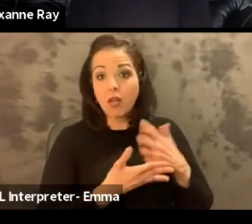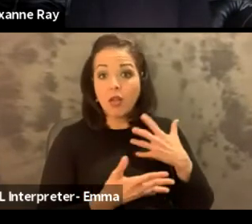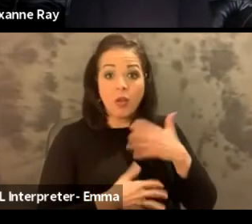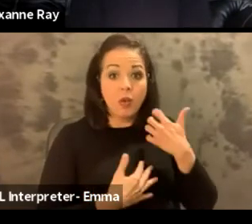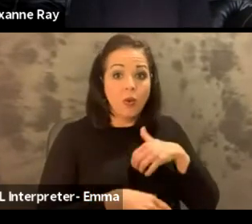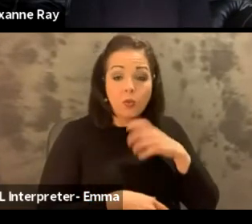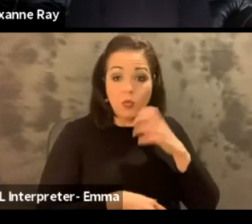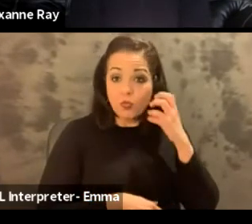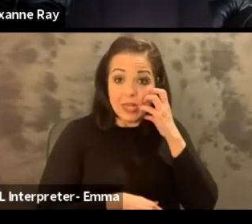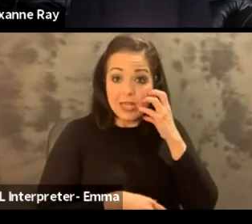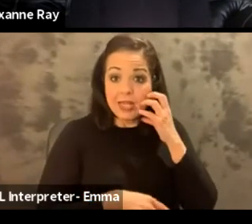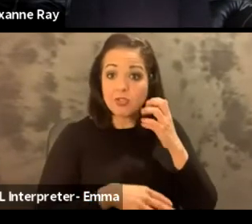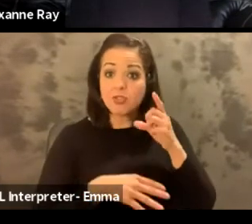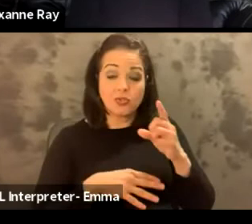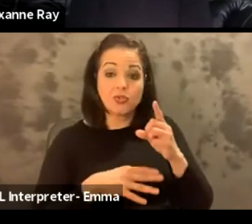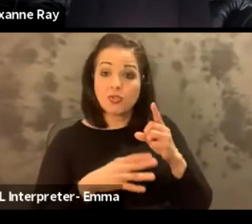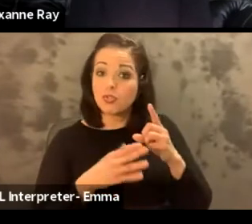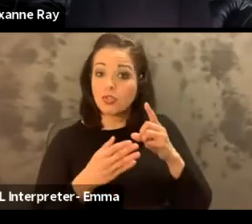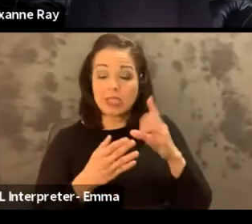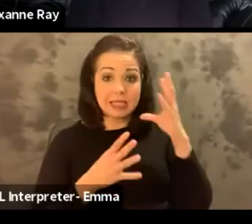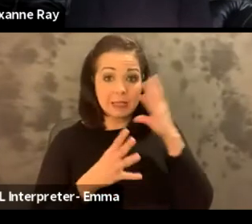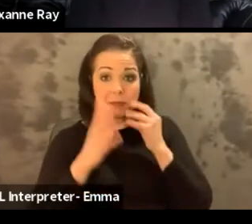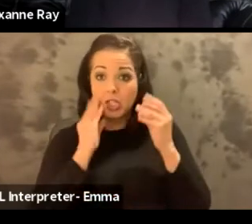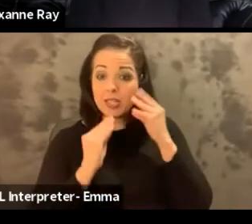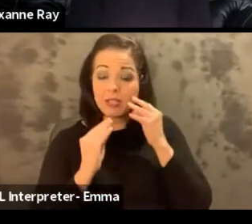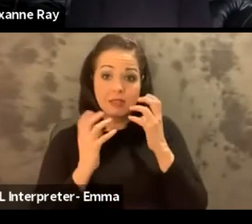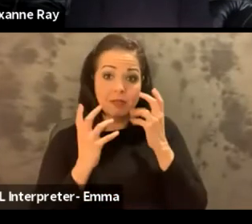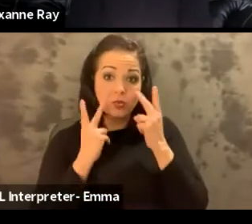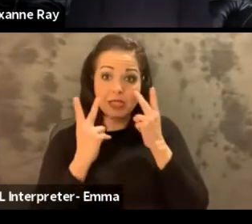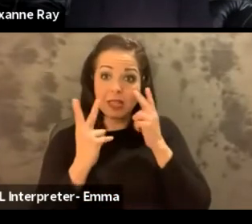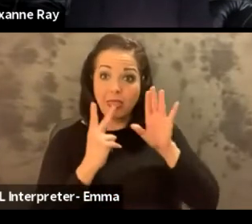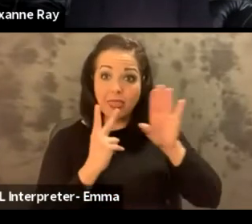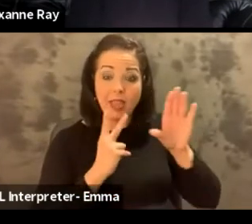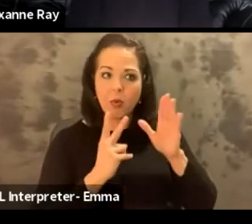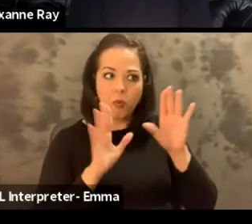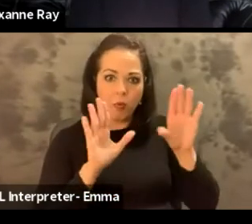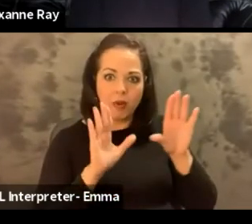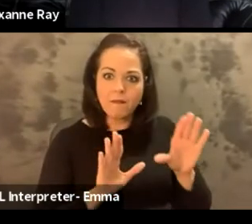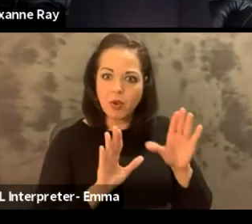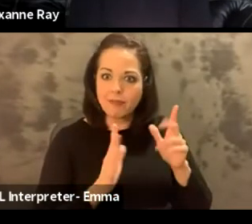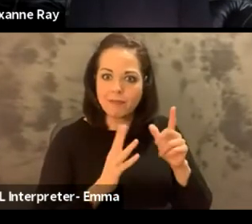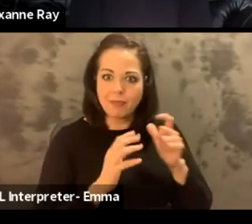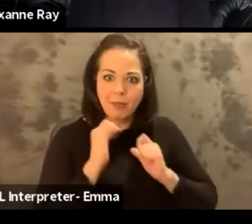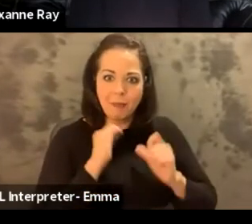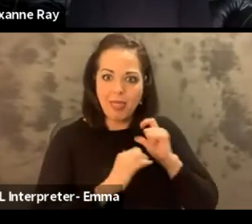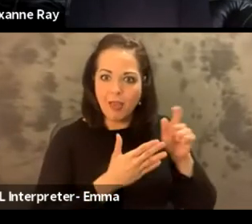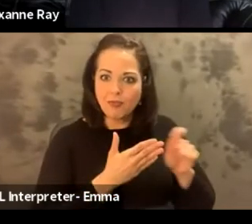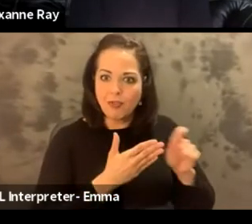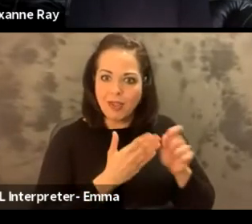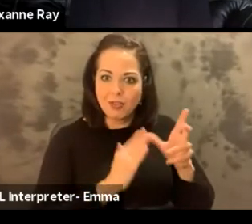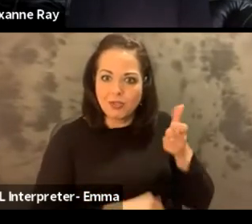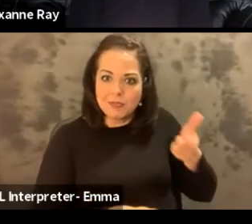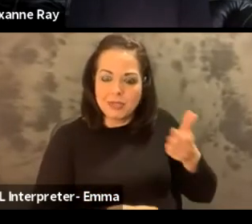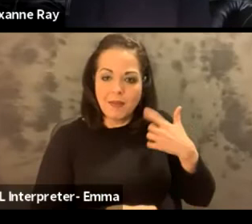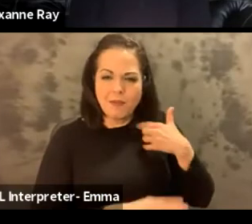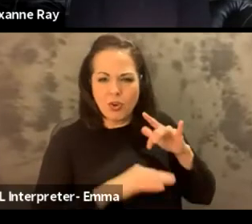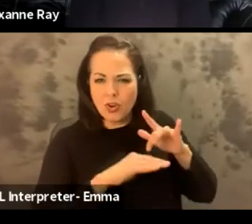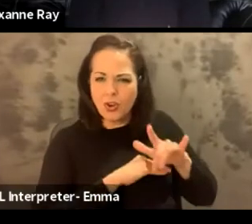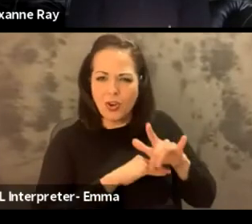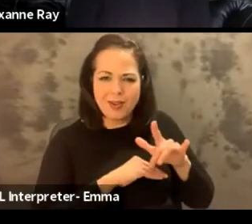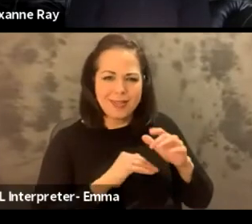to see these wonderful playwrights in their earliest stages. There just happened